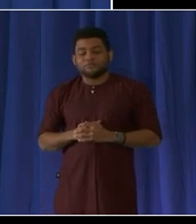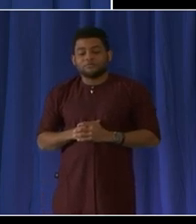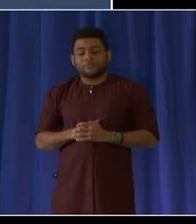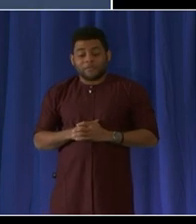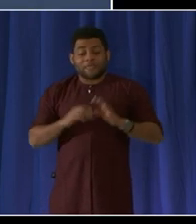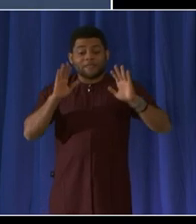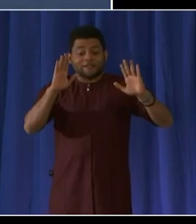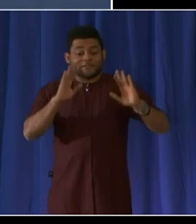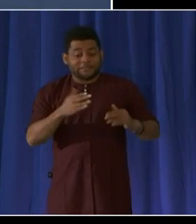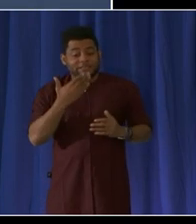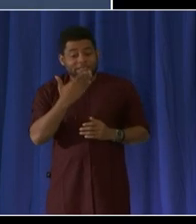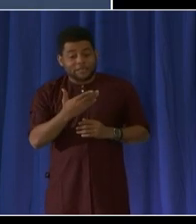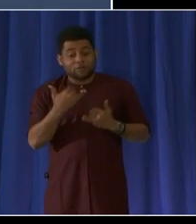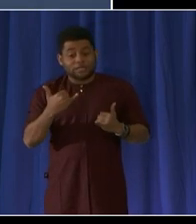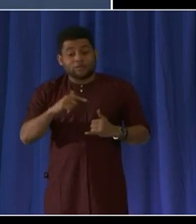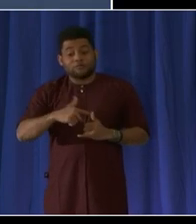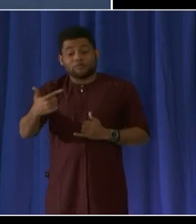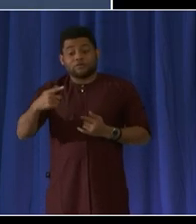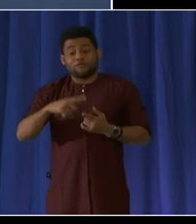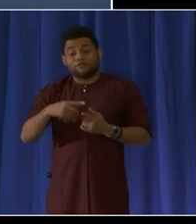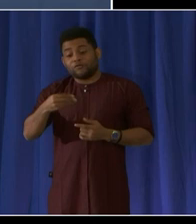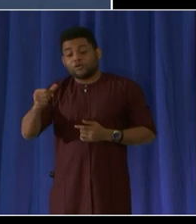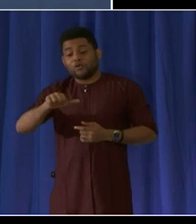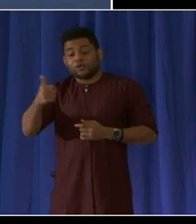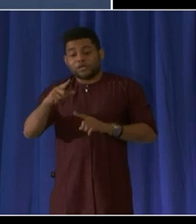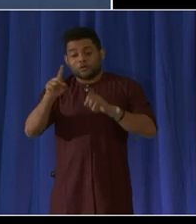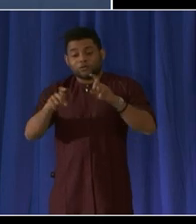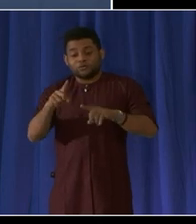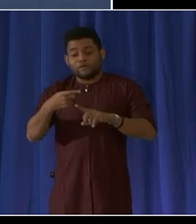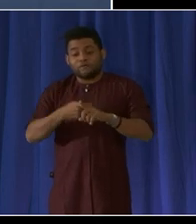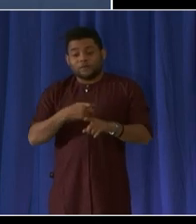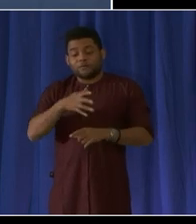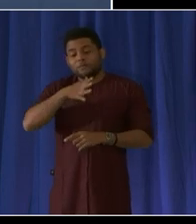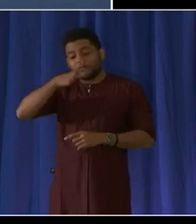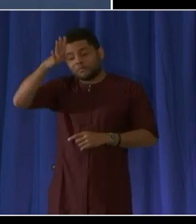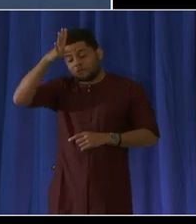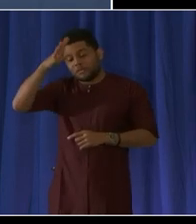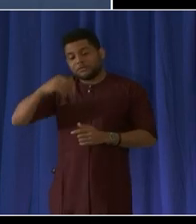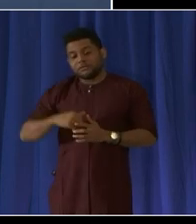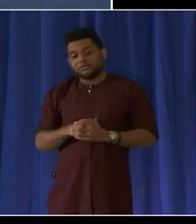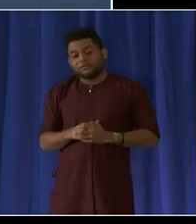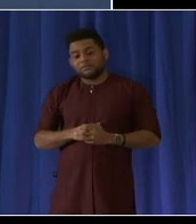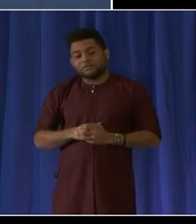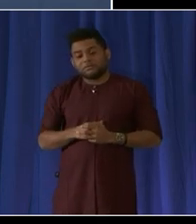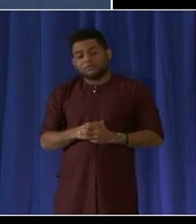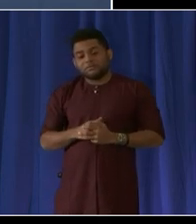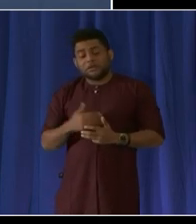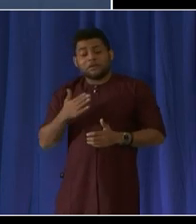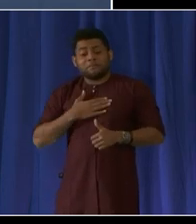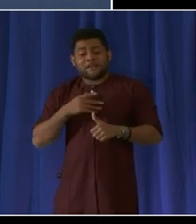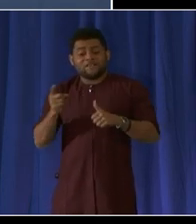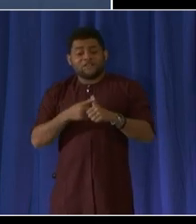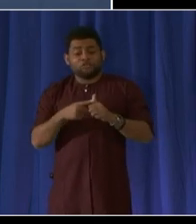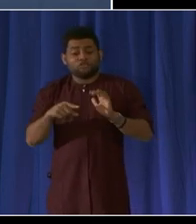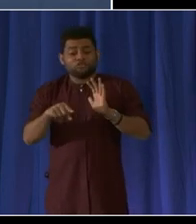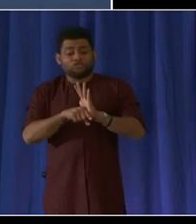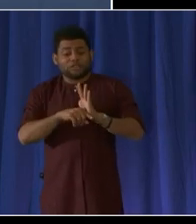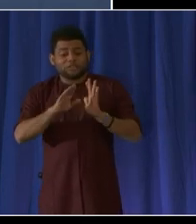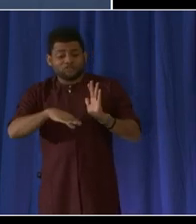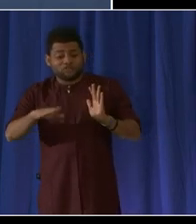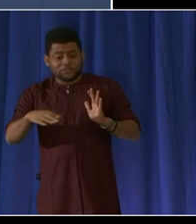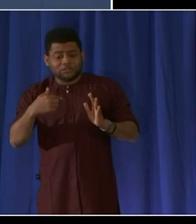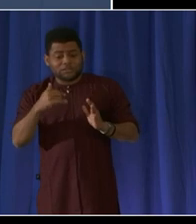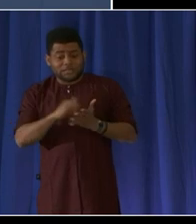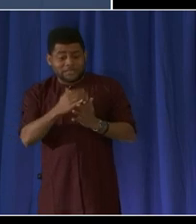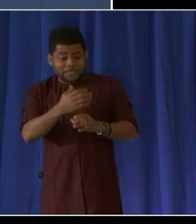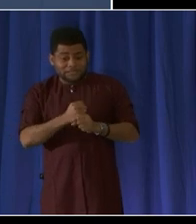Great, thank you. Now we're going to move to a few other questions from concerned parents. The first one being, my first grader child is receiving some